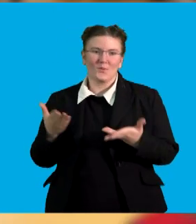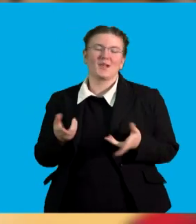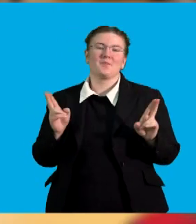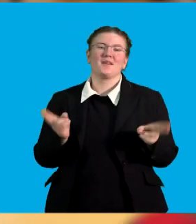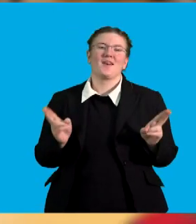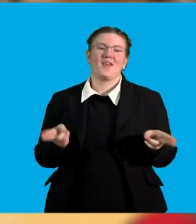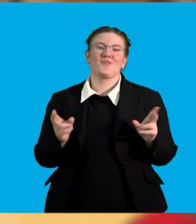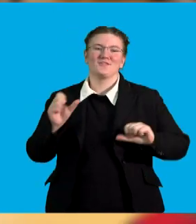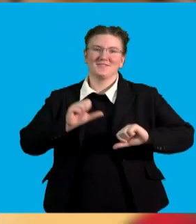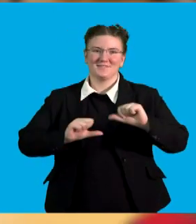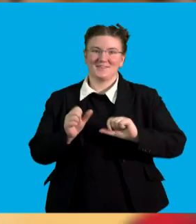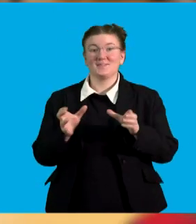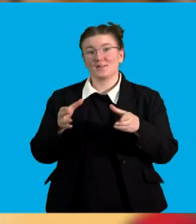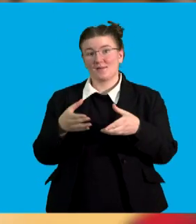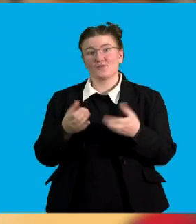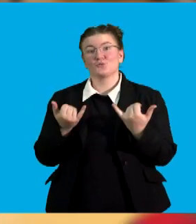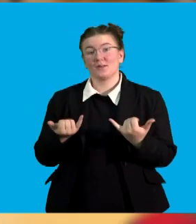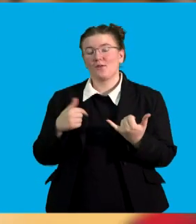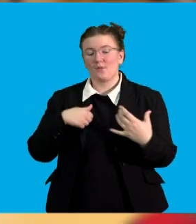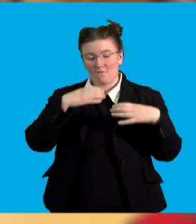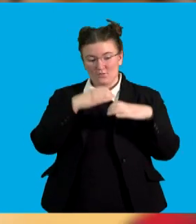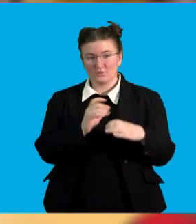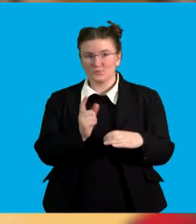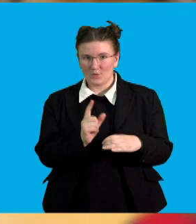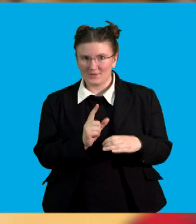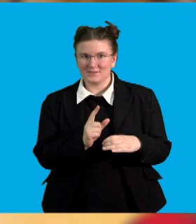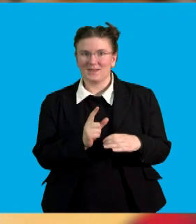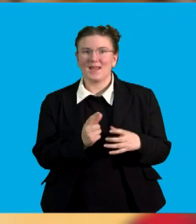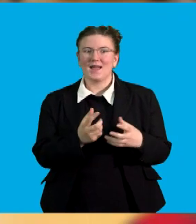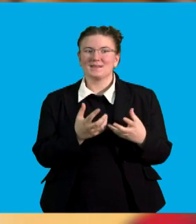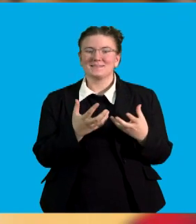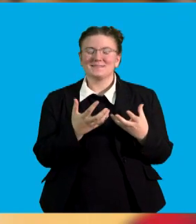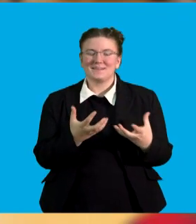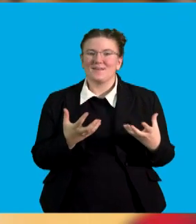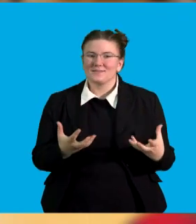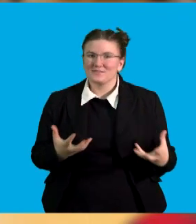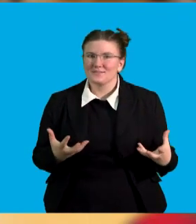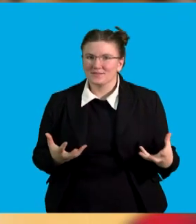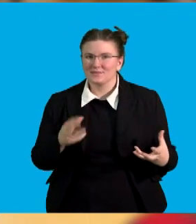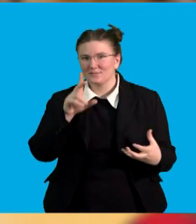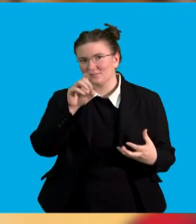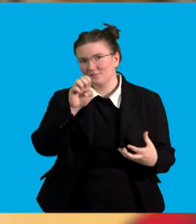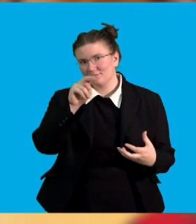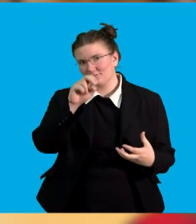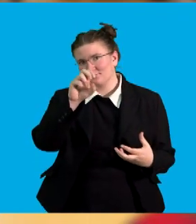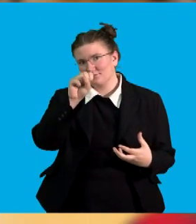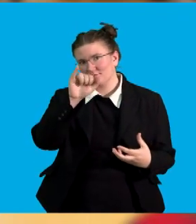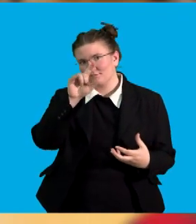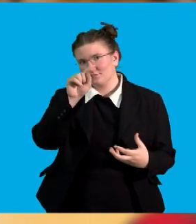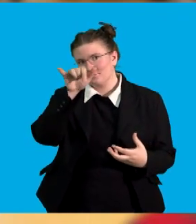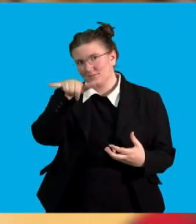Hello learners and welcome to Natural Sciences lesson. So today we're going to be dealing with density, mass and volume. So before we